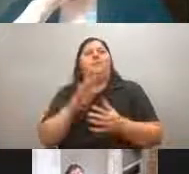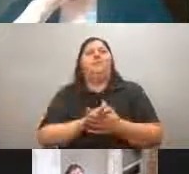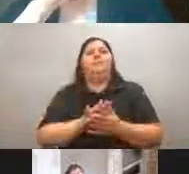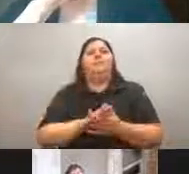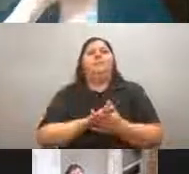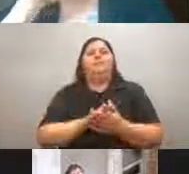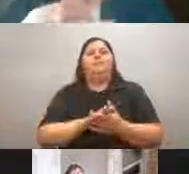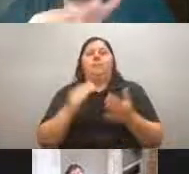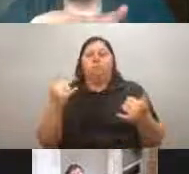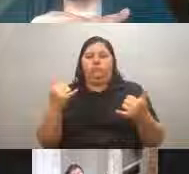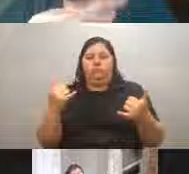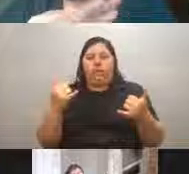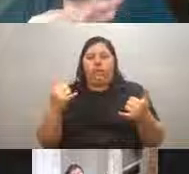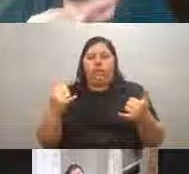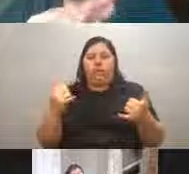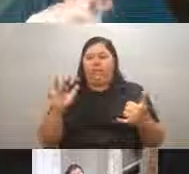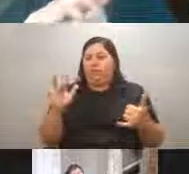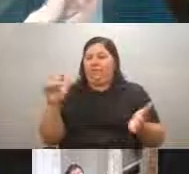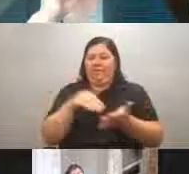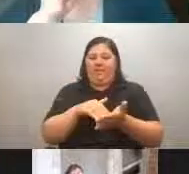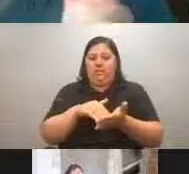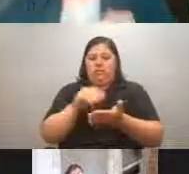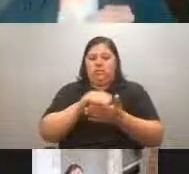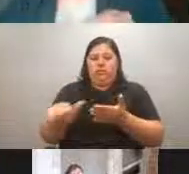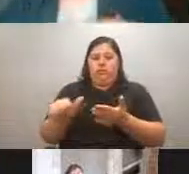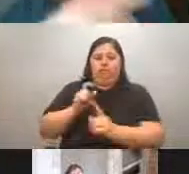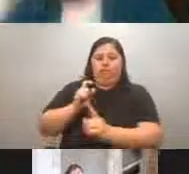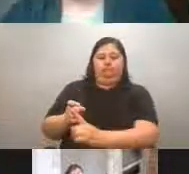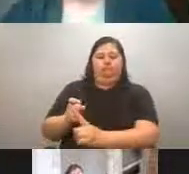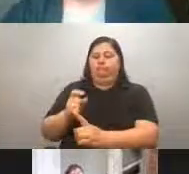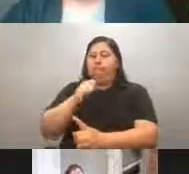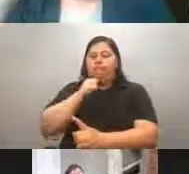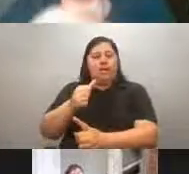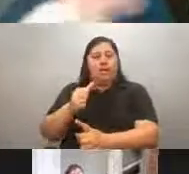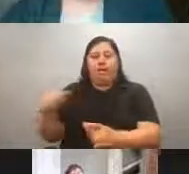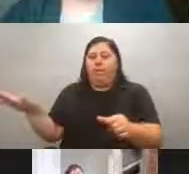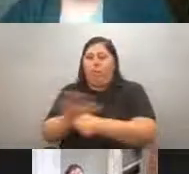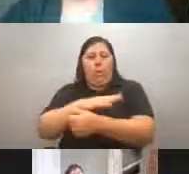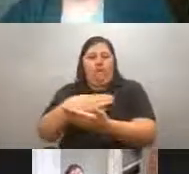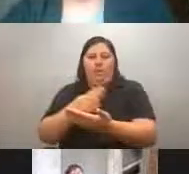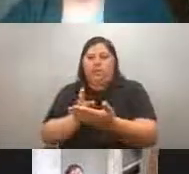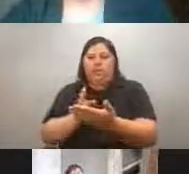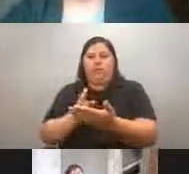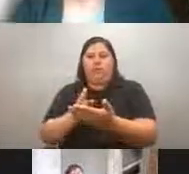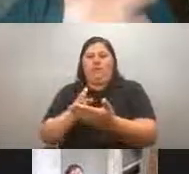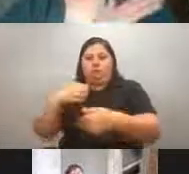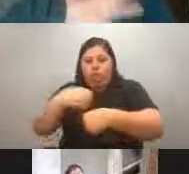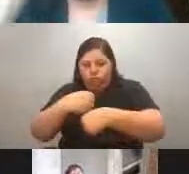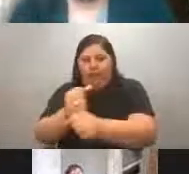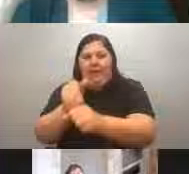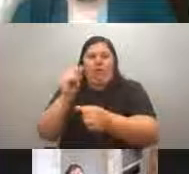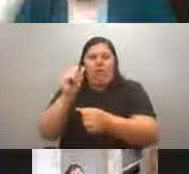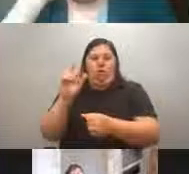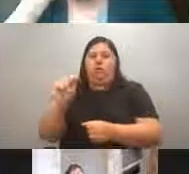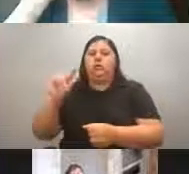now, the 25,000 that's been allotted is not for the entire budget of making this artwork come to life. It's just